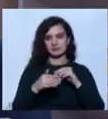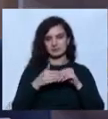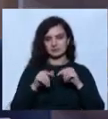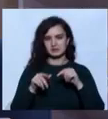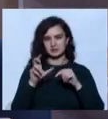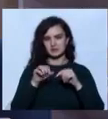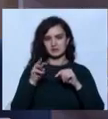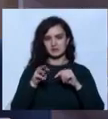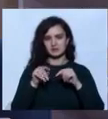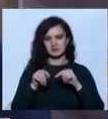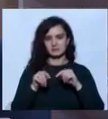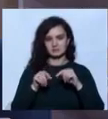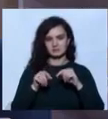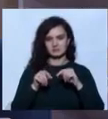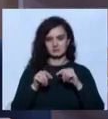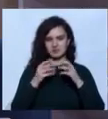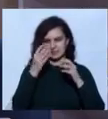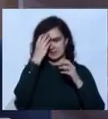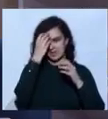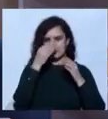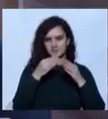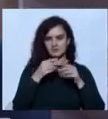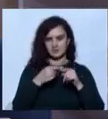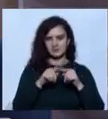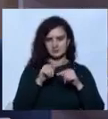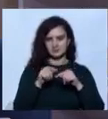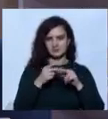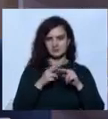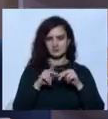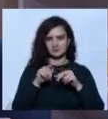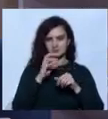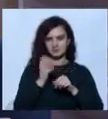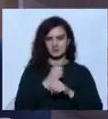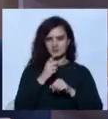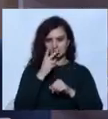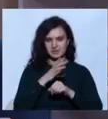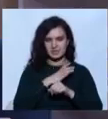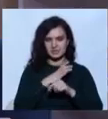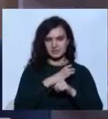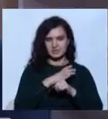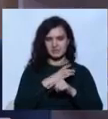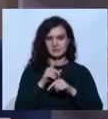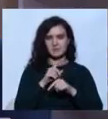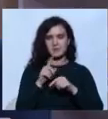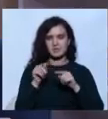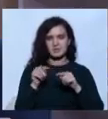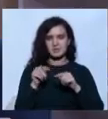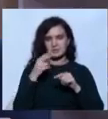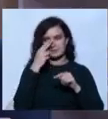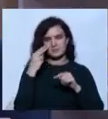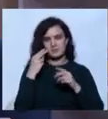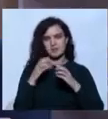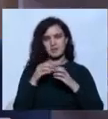adventure, Jim and the captain's crew have satisfied their greed because they found the treasure. But for the